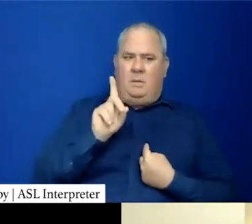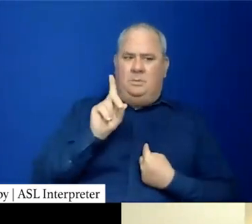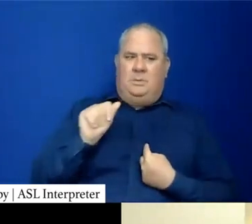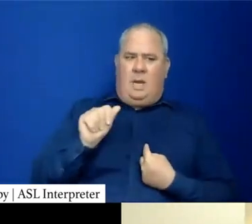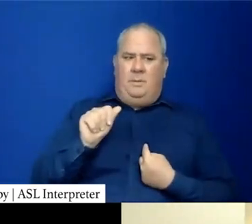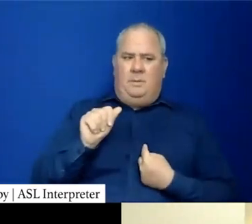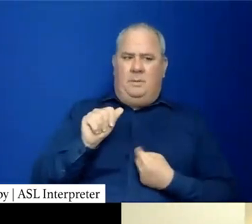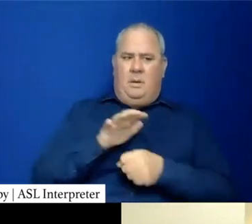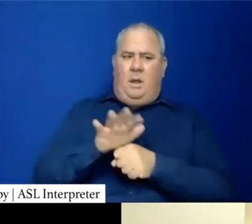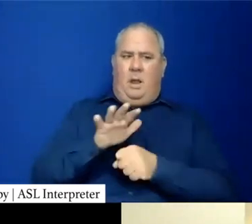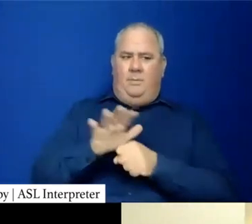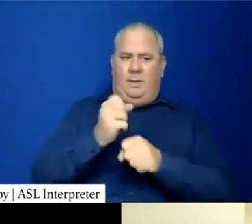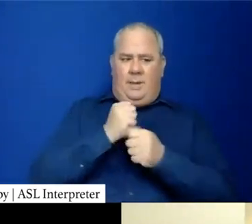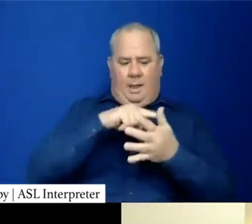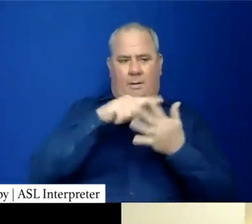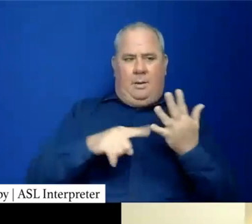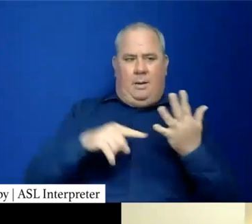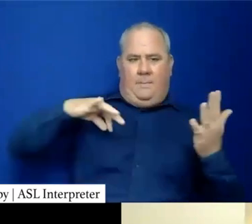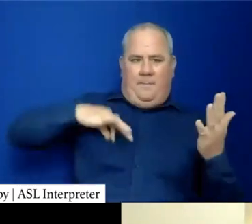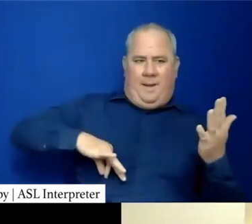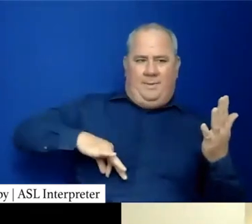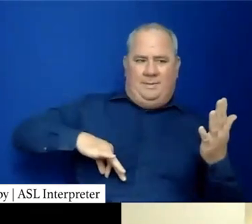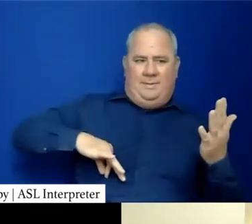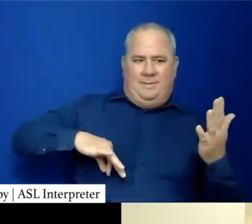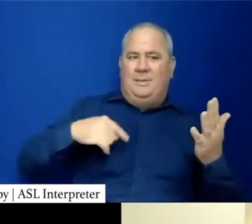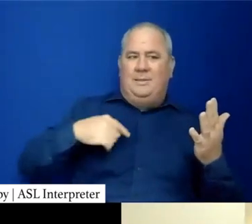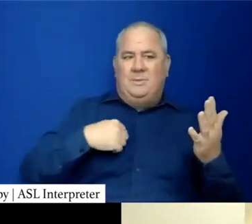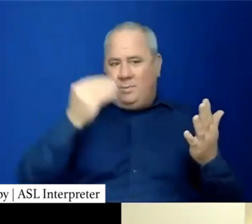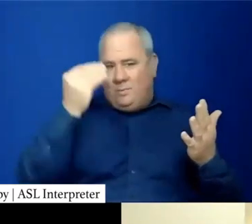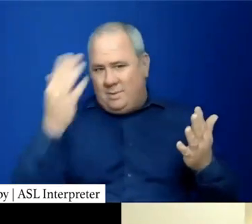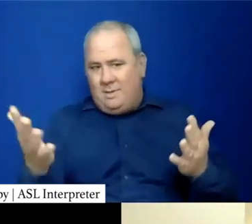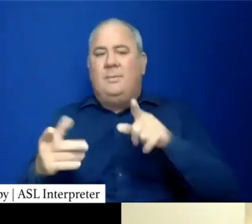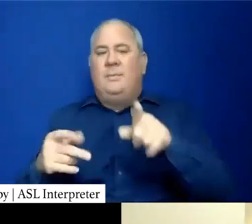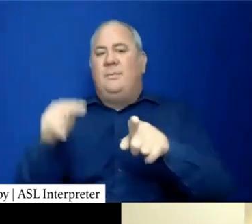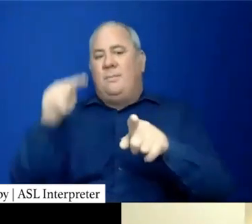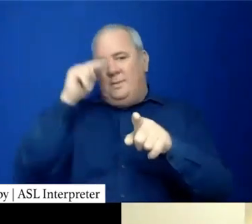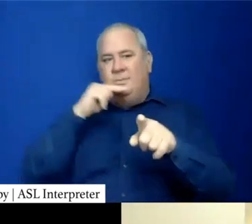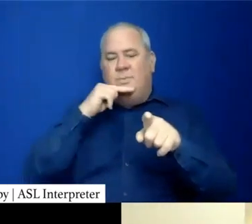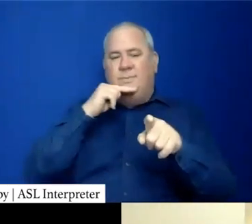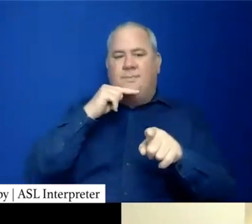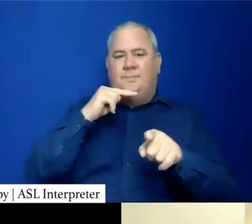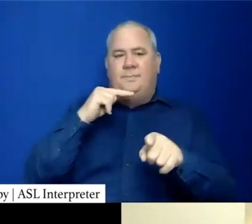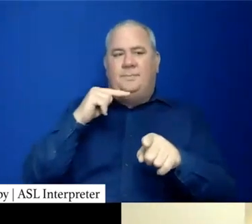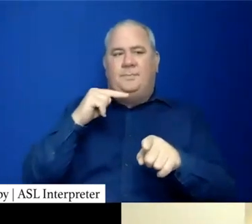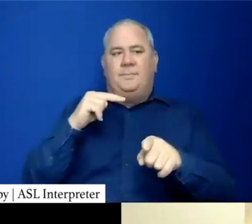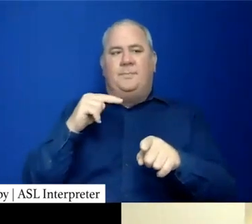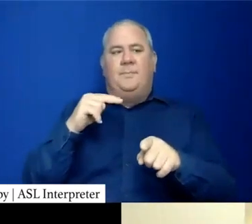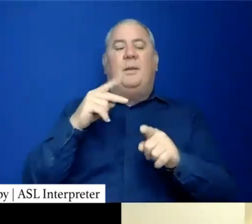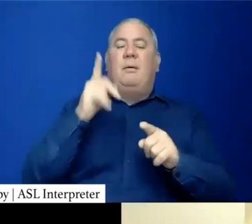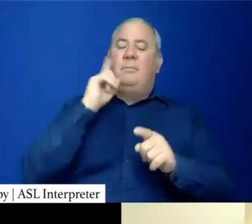accommodations. Yeah. I actually had to put on the invitation for the disability affinity group, and we'll see how it